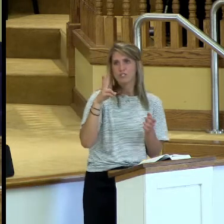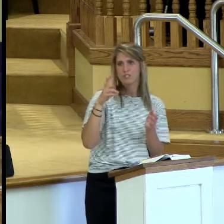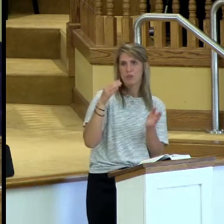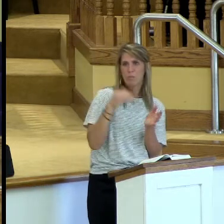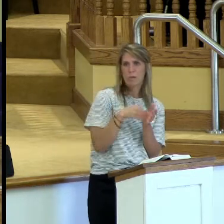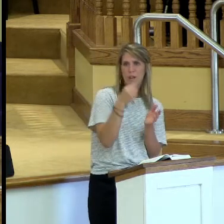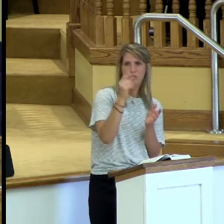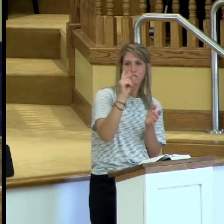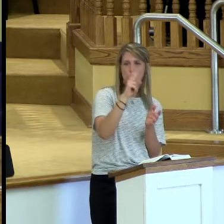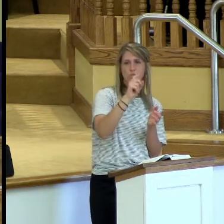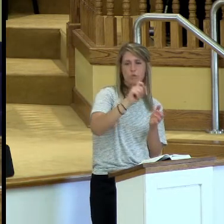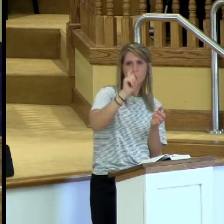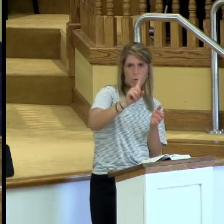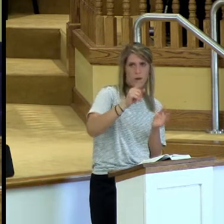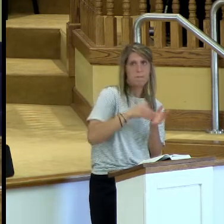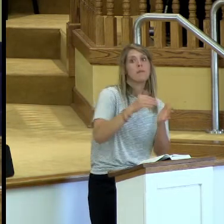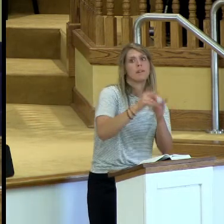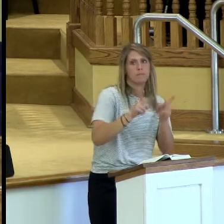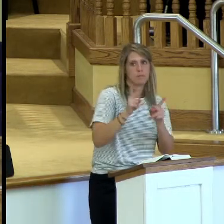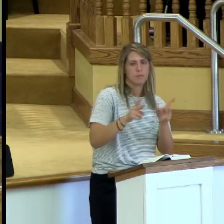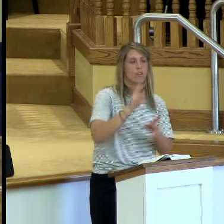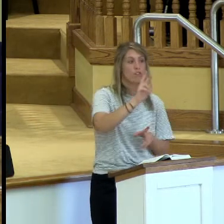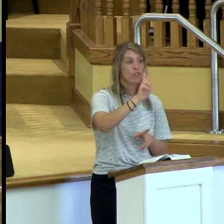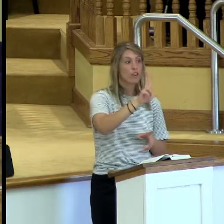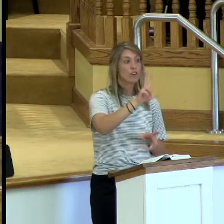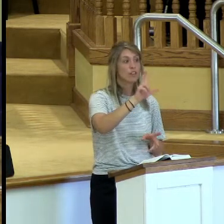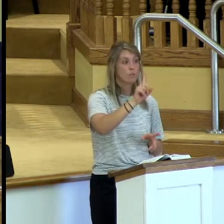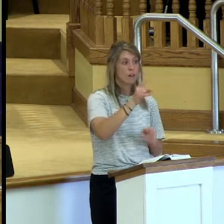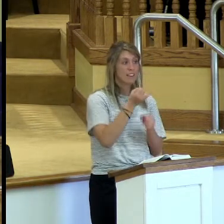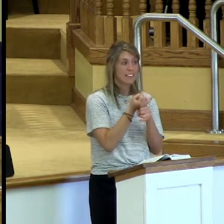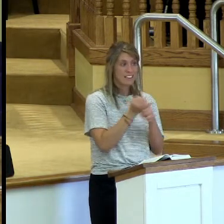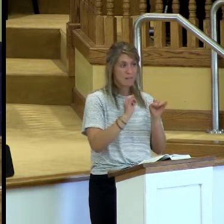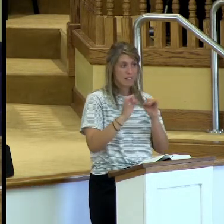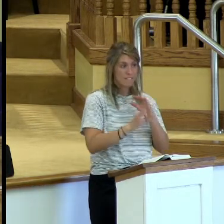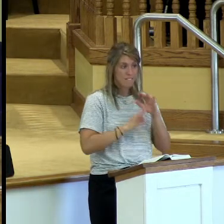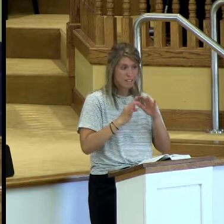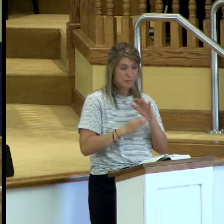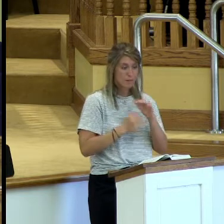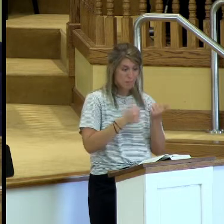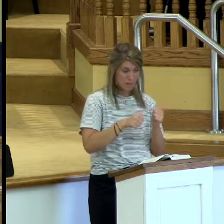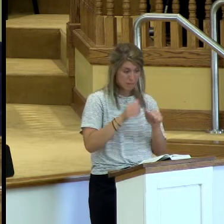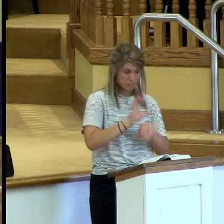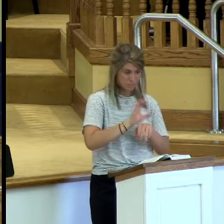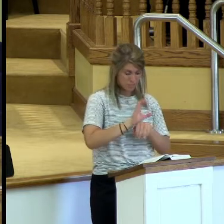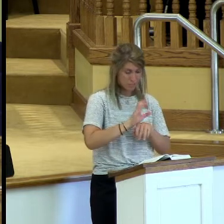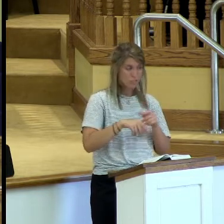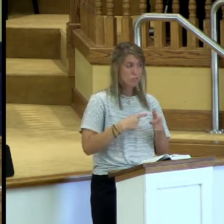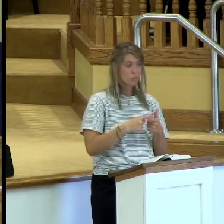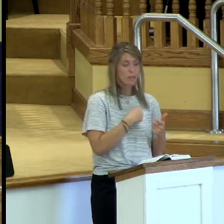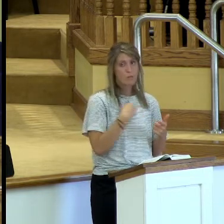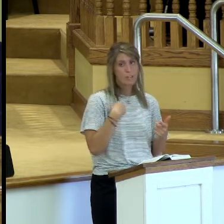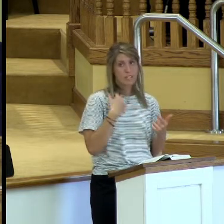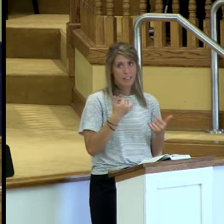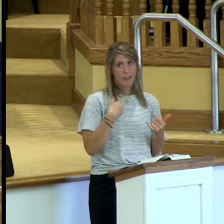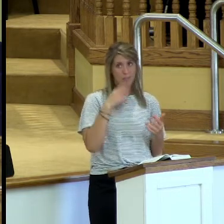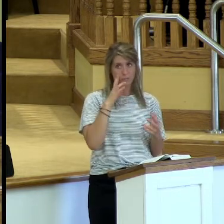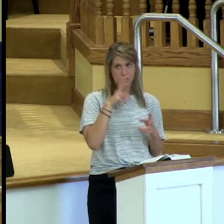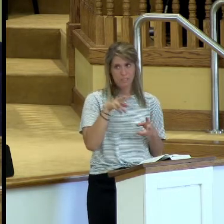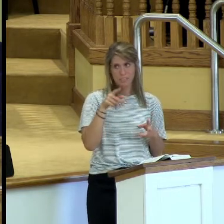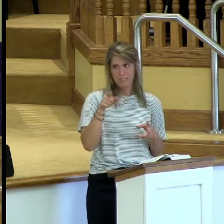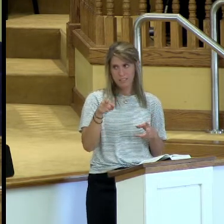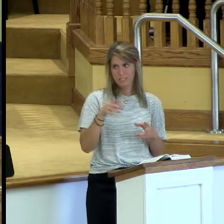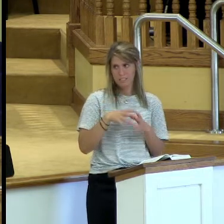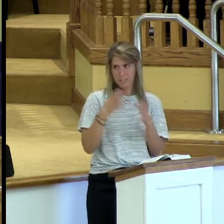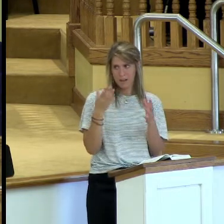state of New Mexico, 31 independent fundamental Baptist churches. When we did the, now I'm going to look at her a lot because